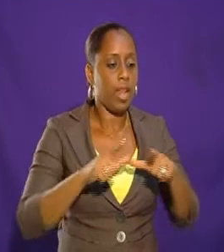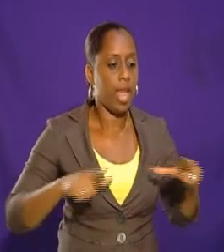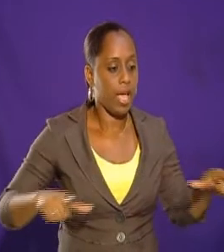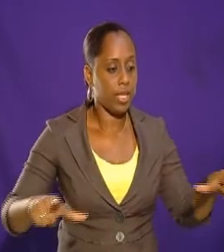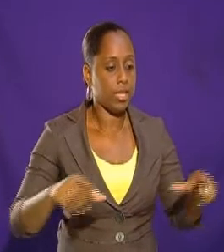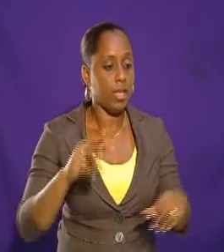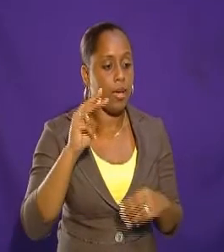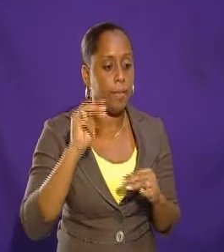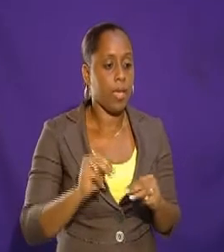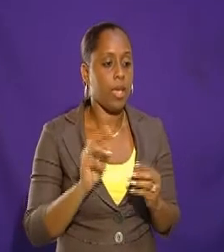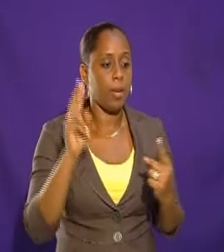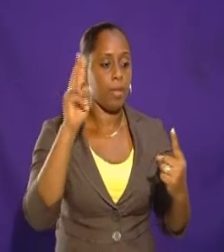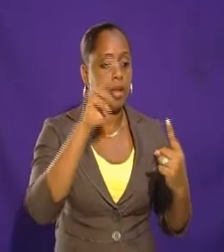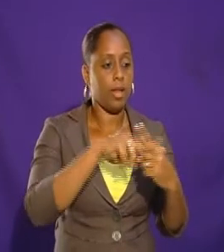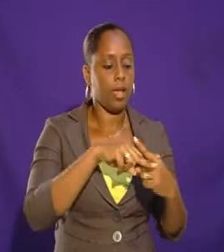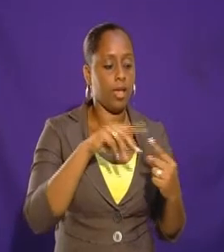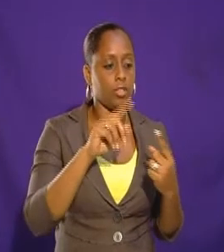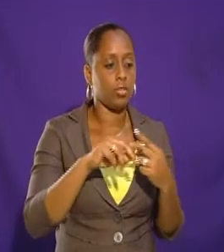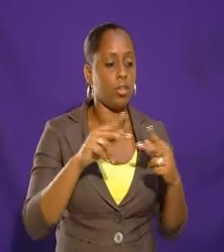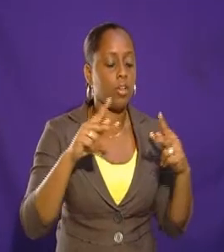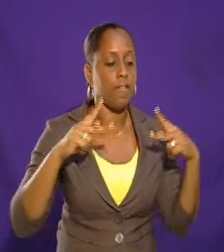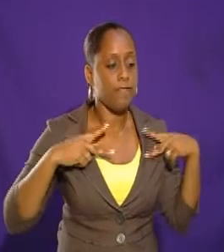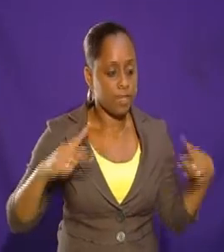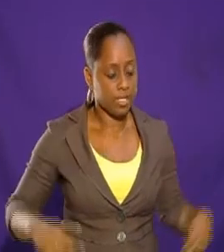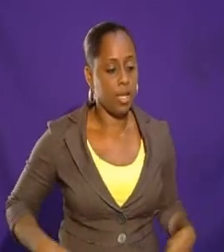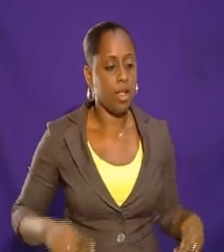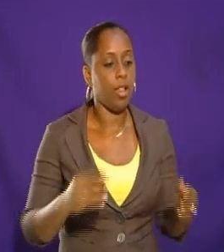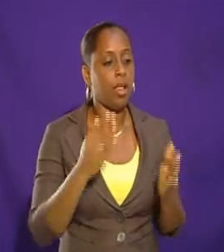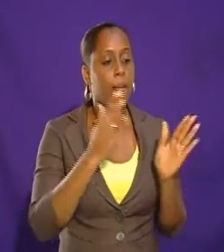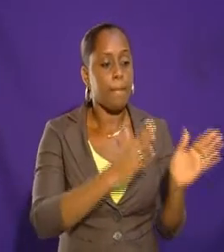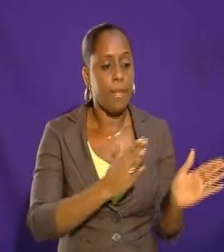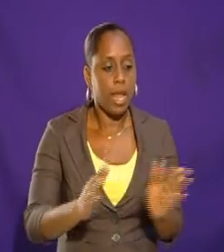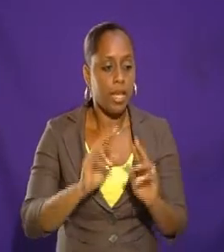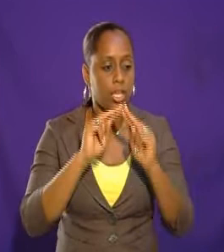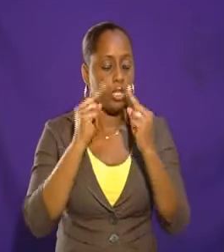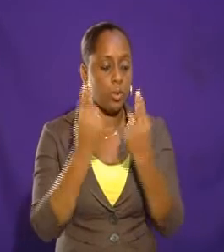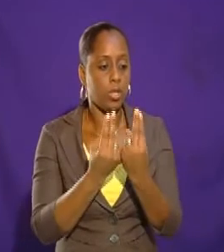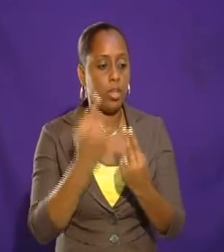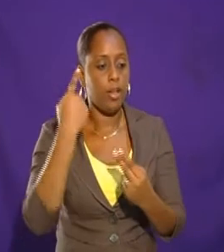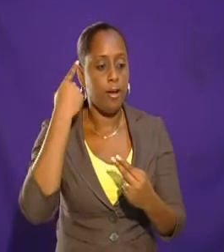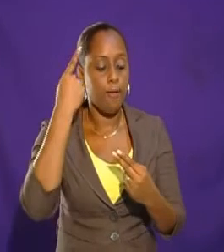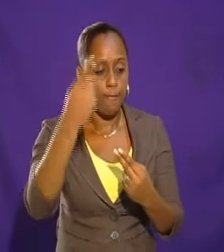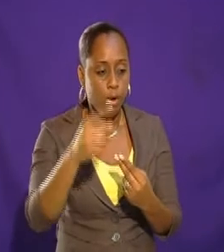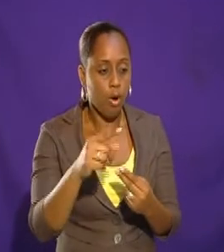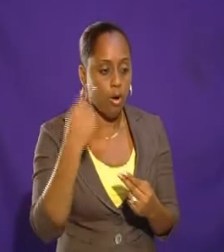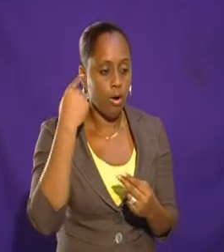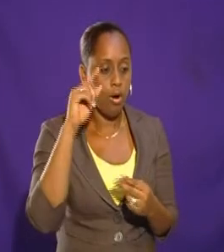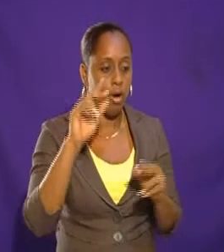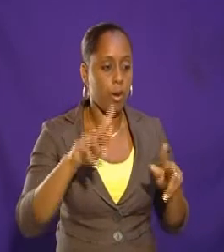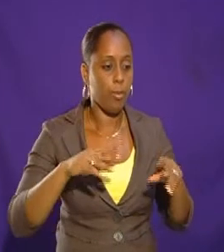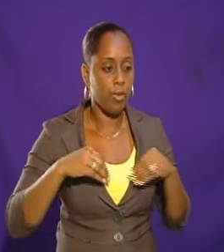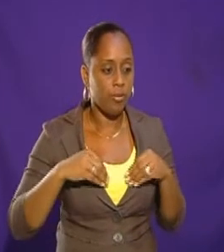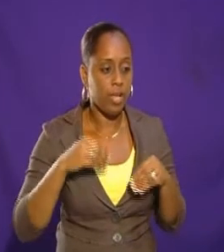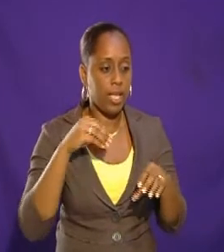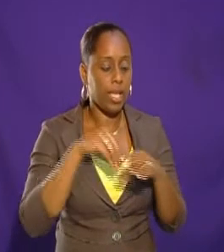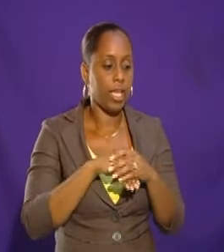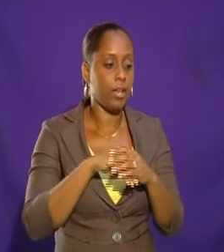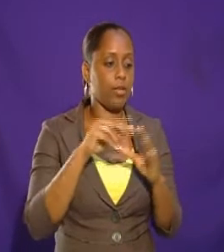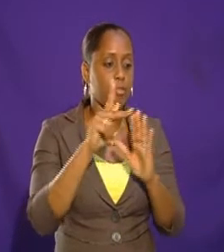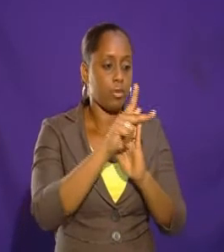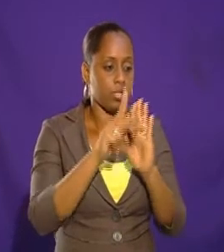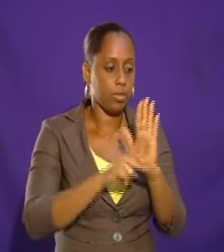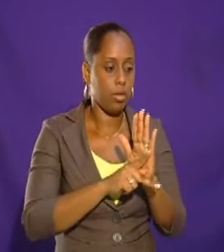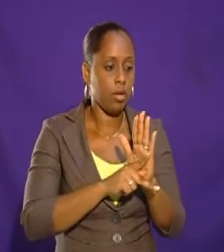Planning Unit for approval in principle of the proposed development before preparing detailed plans.